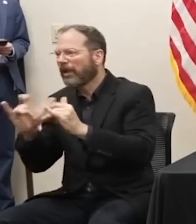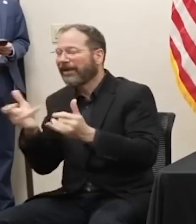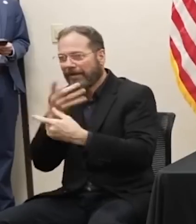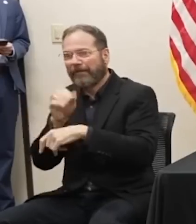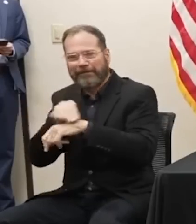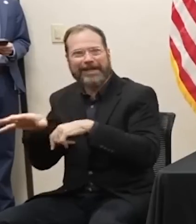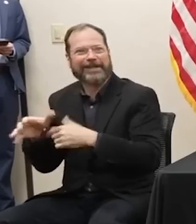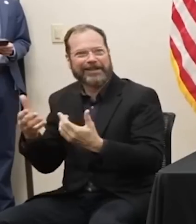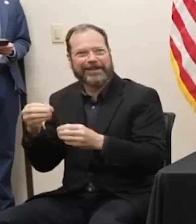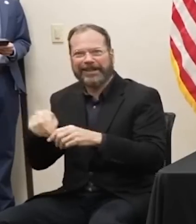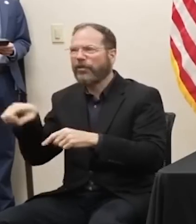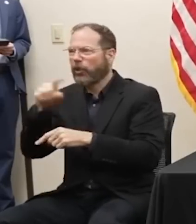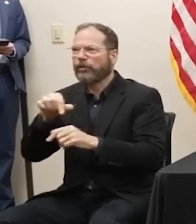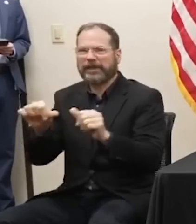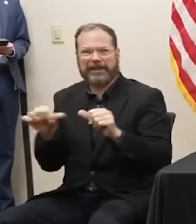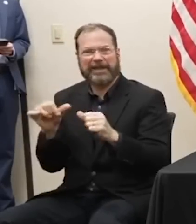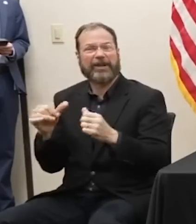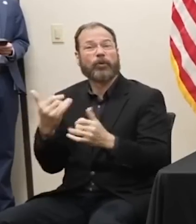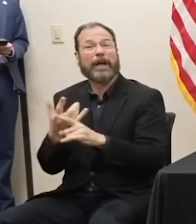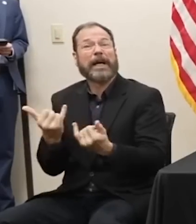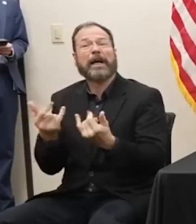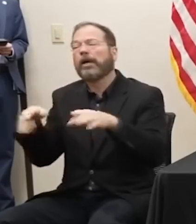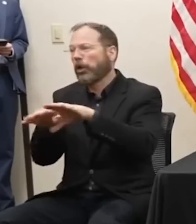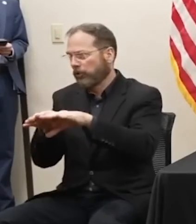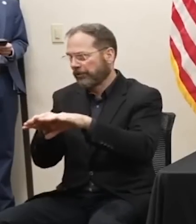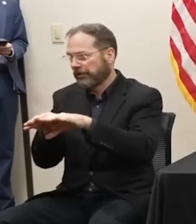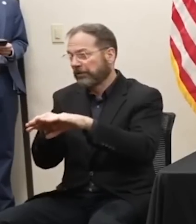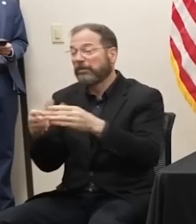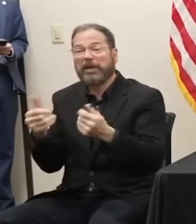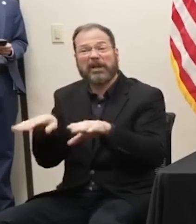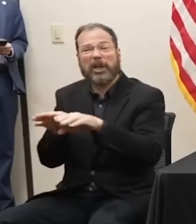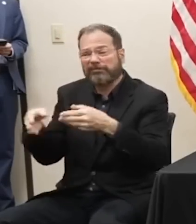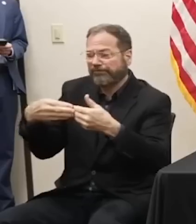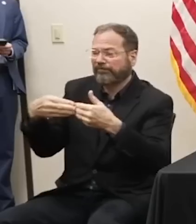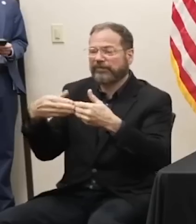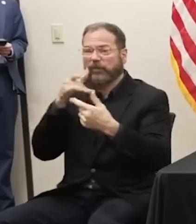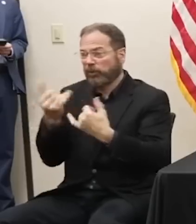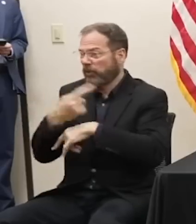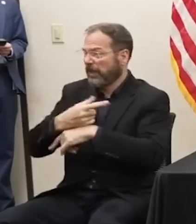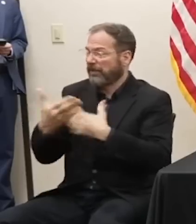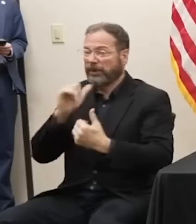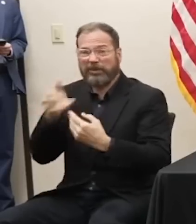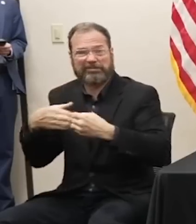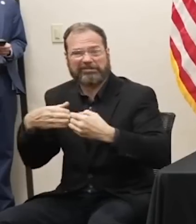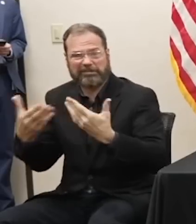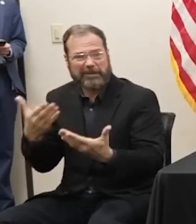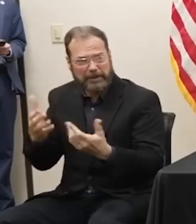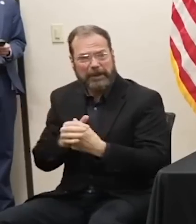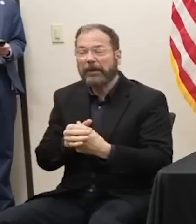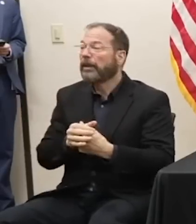impacted in these areas that are currently closed. They may remain closed for the remainder of today and possibly tomorrow.